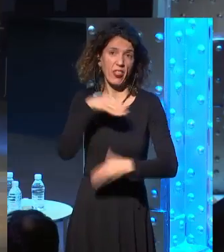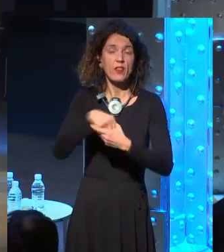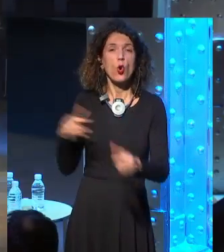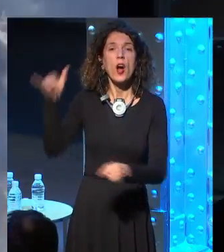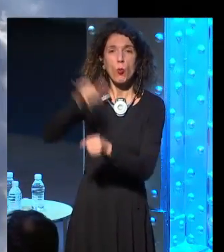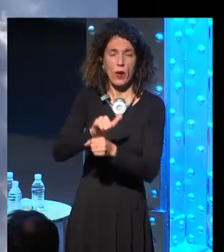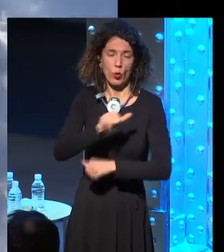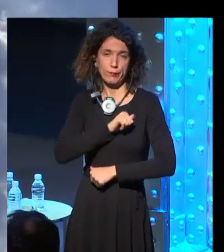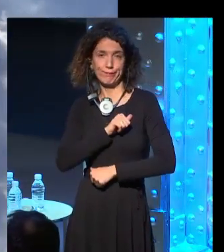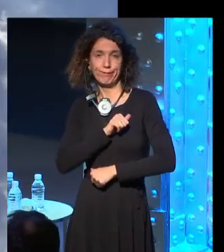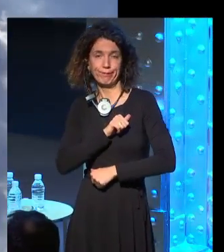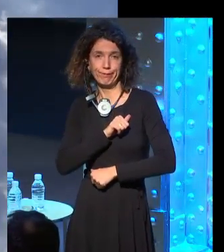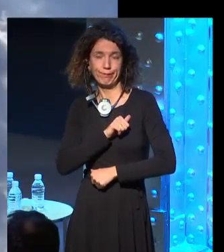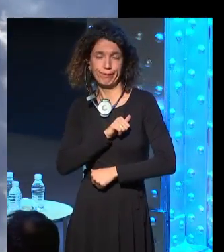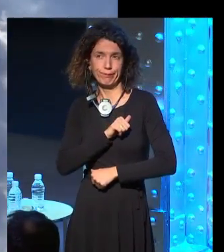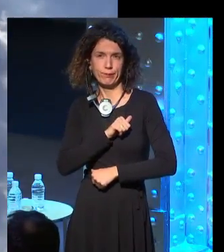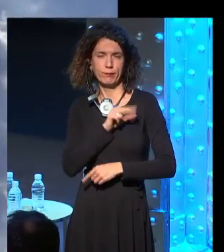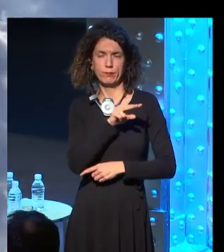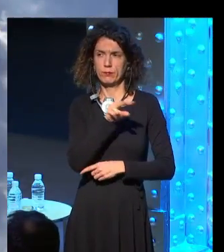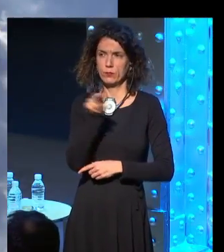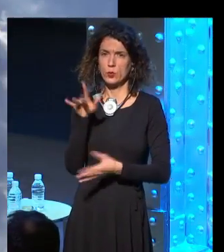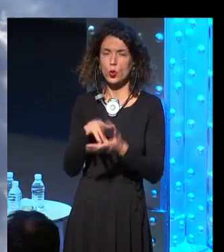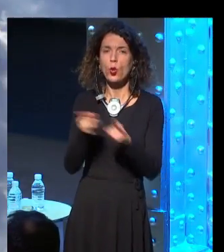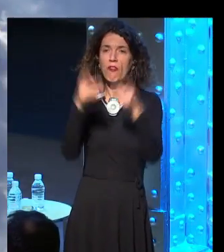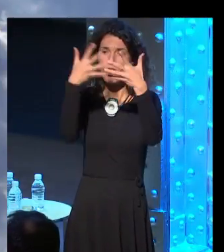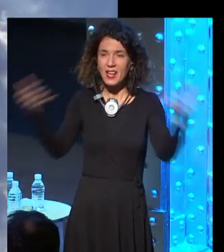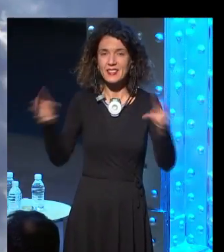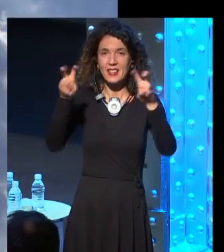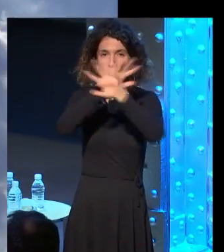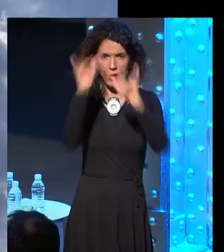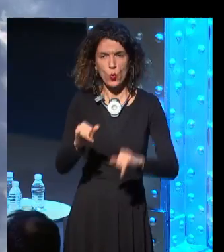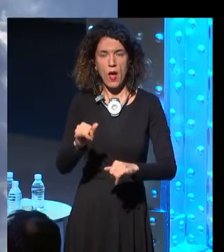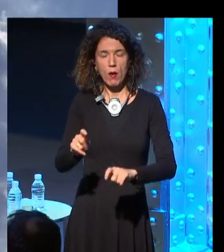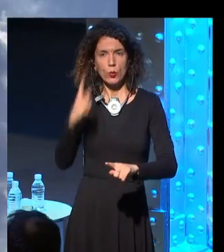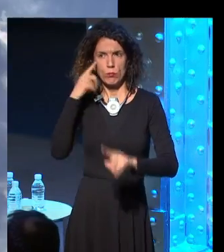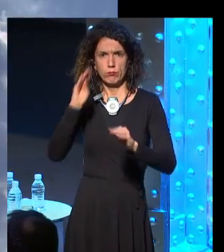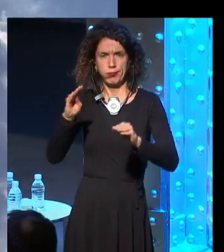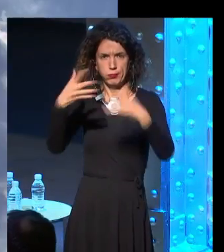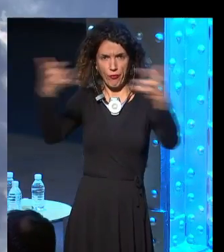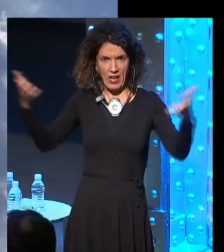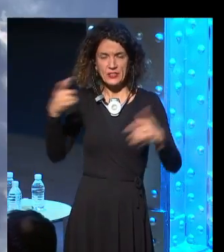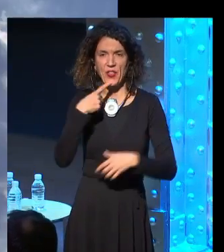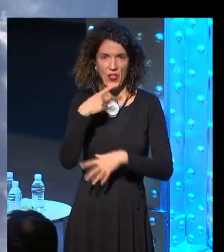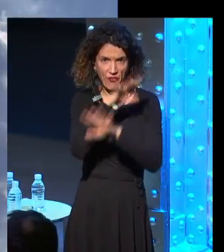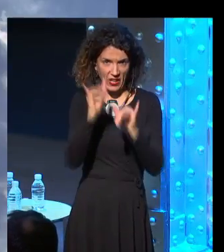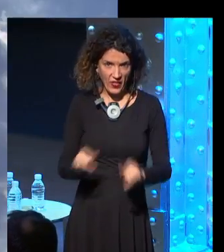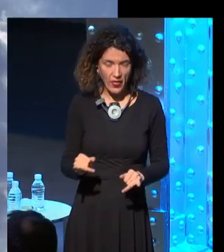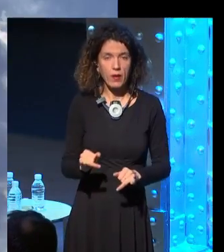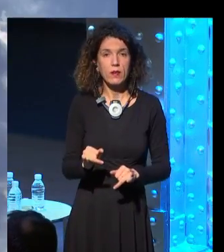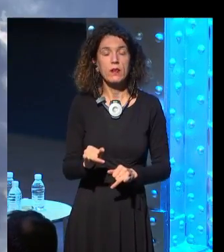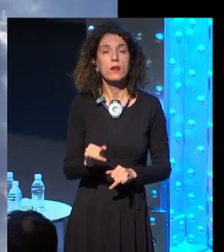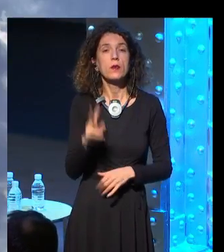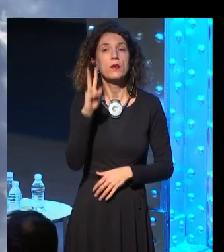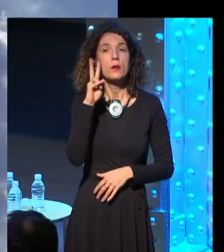happiness citations, and this one really struck me. To watch the kites soar in the clear blue